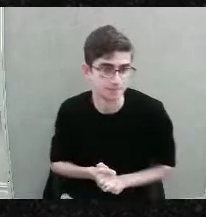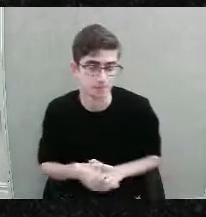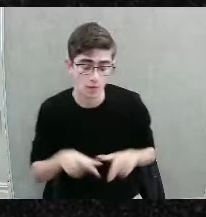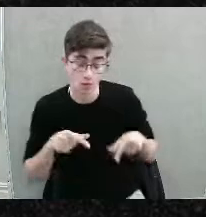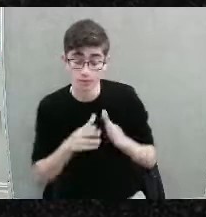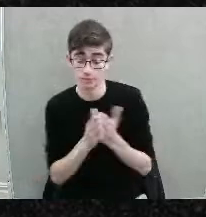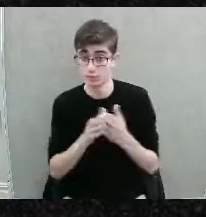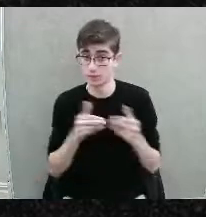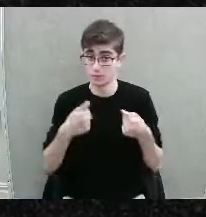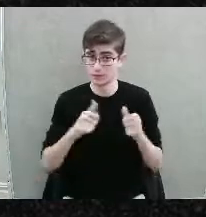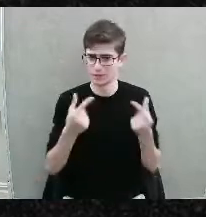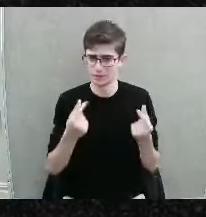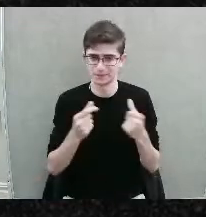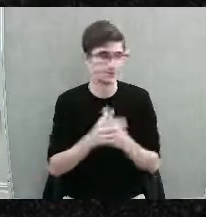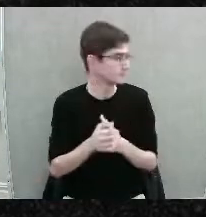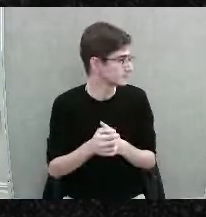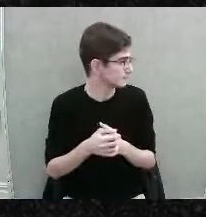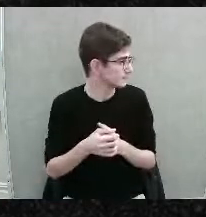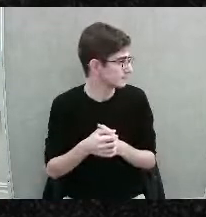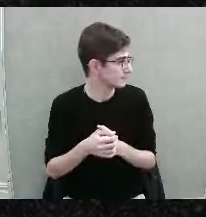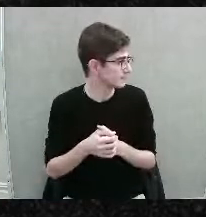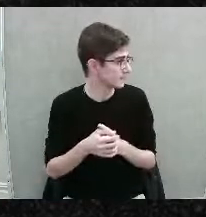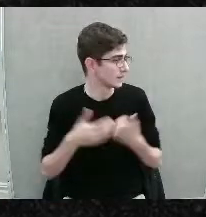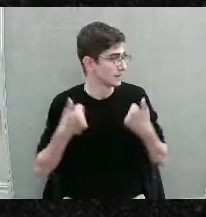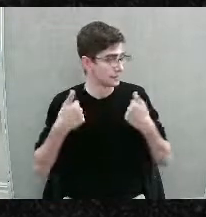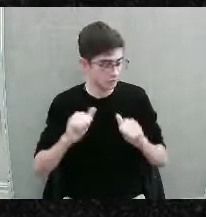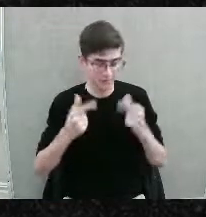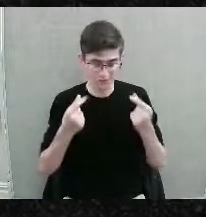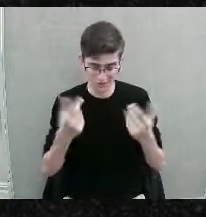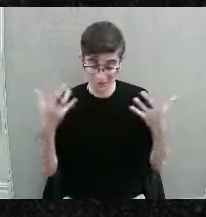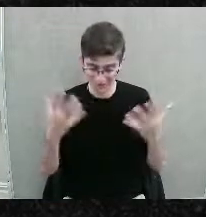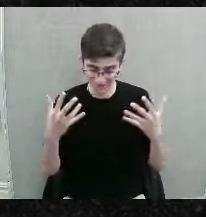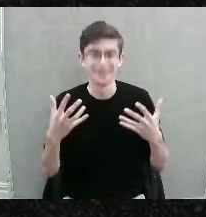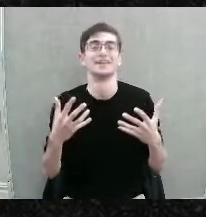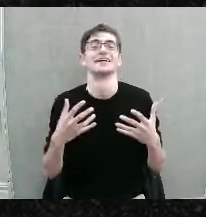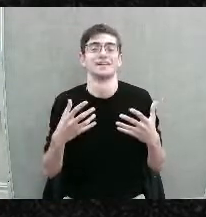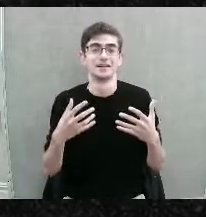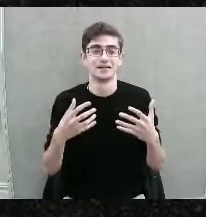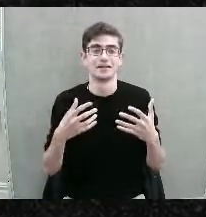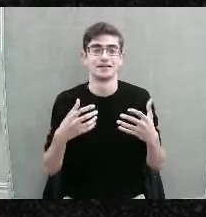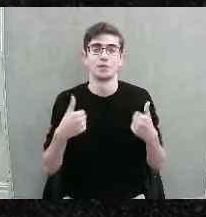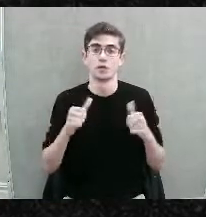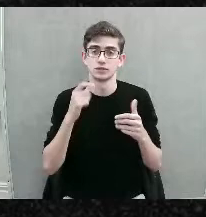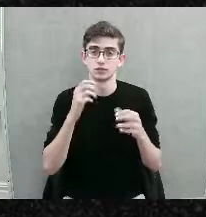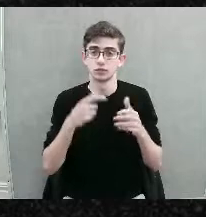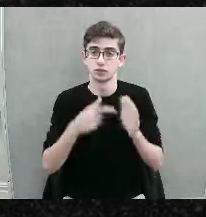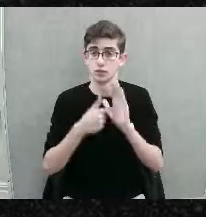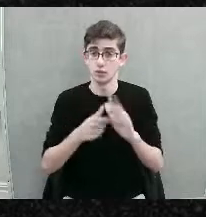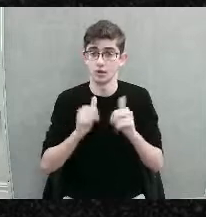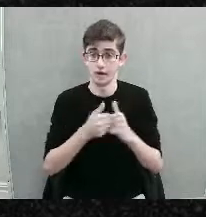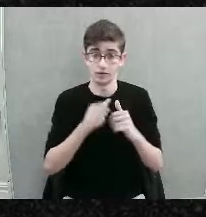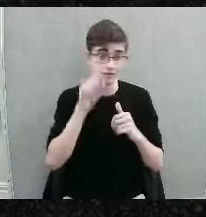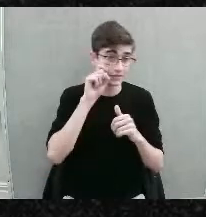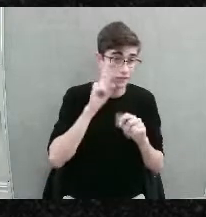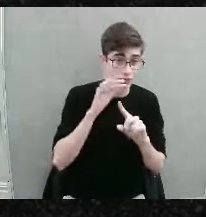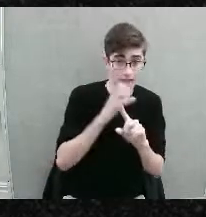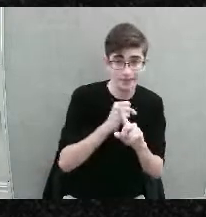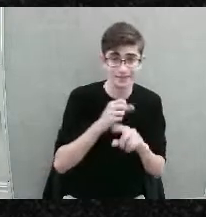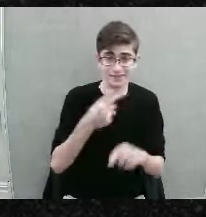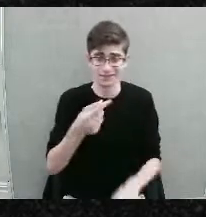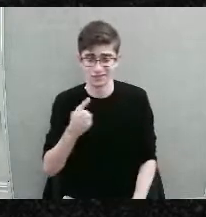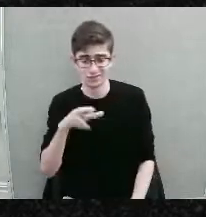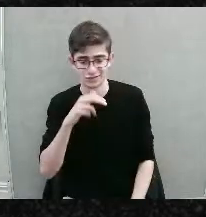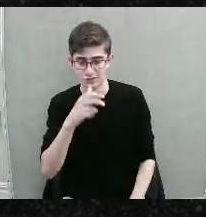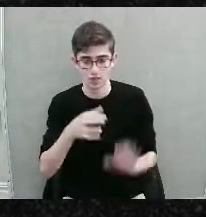this volume, getting away from me, okay. What we tried to do in this volume was to demonstrate the ways in which sexuality and gender are not just